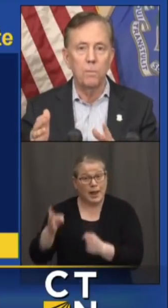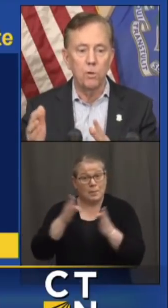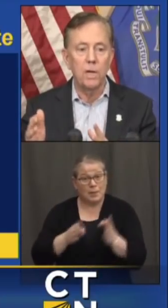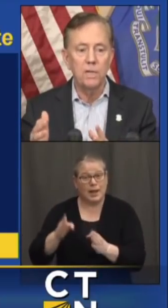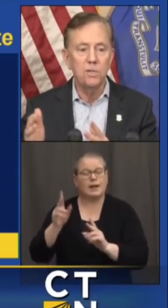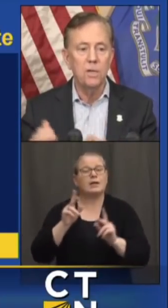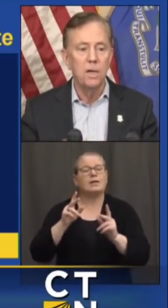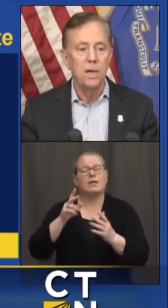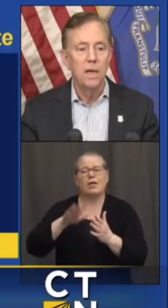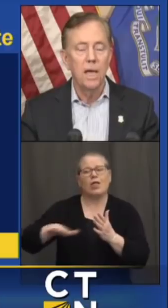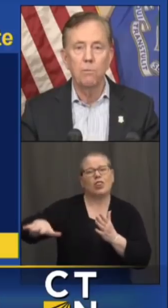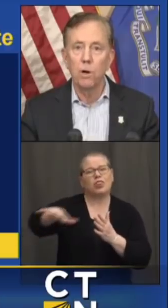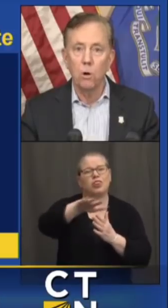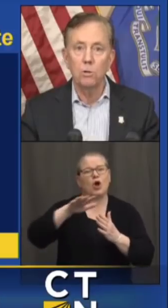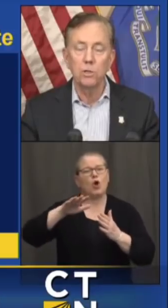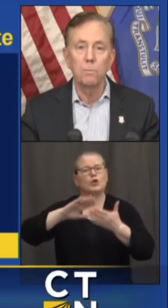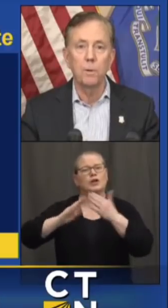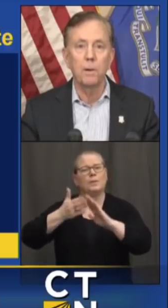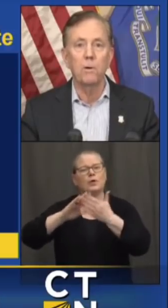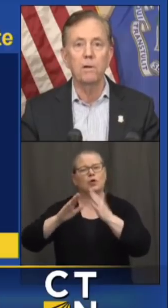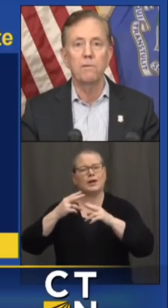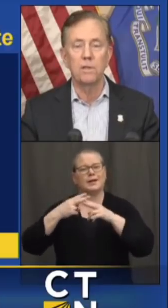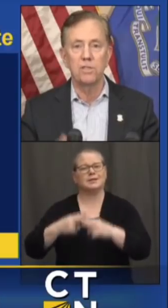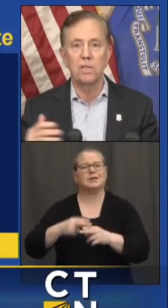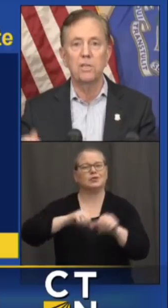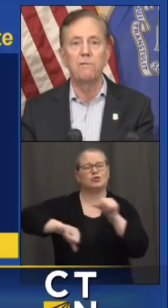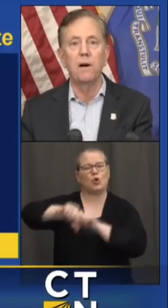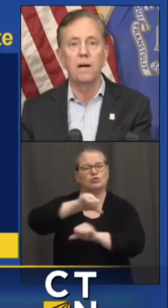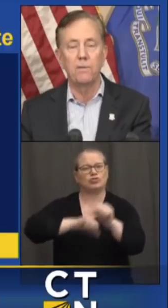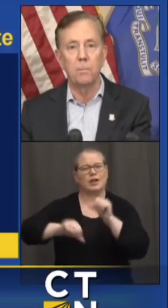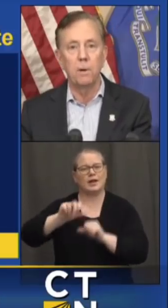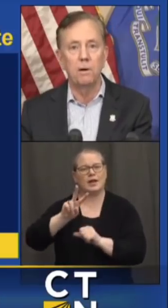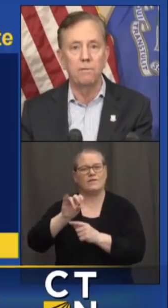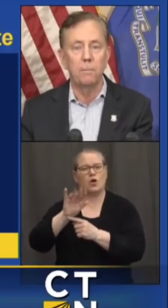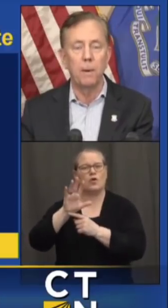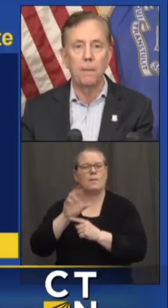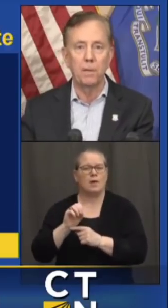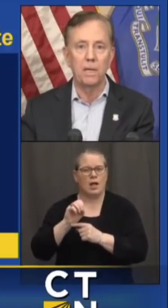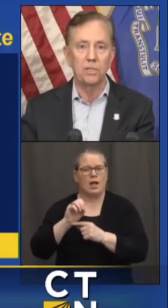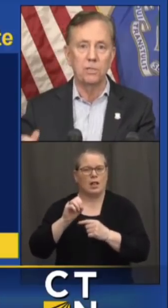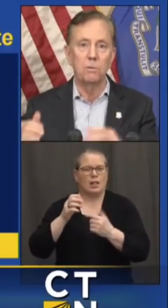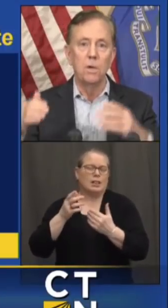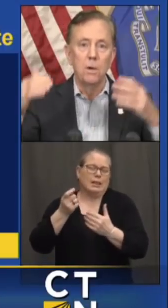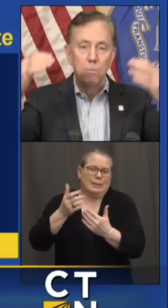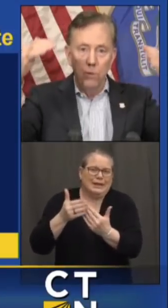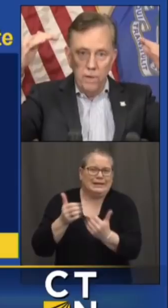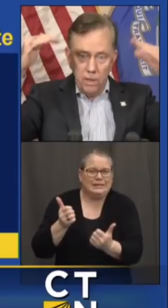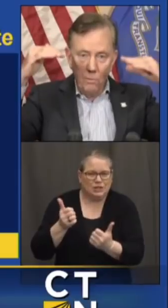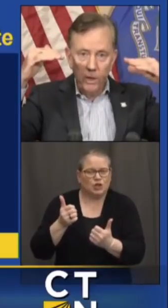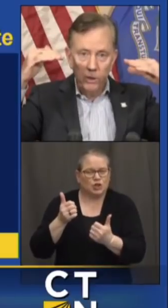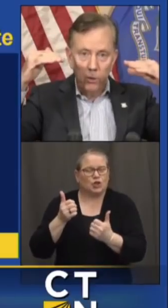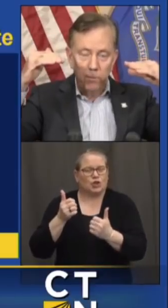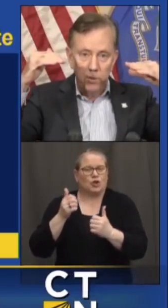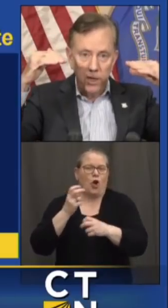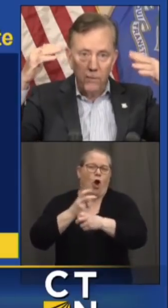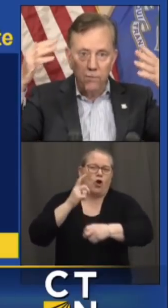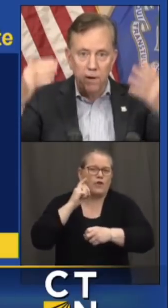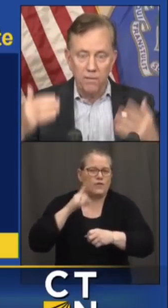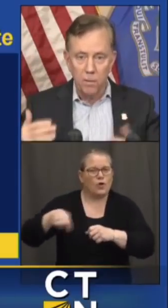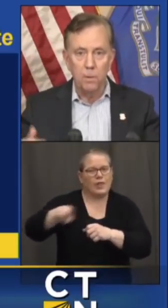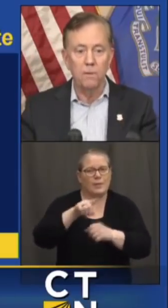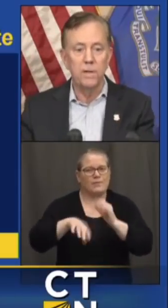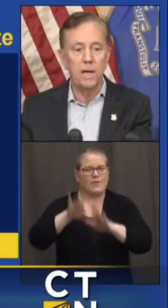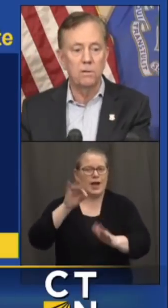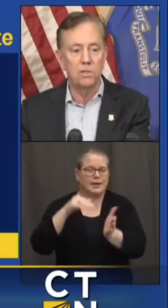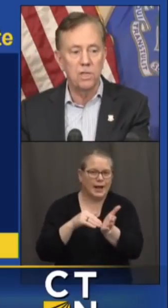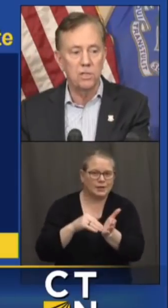vulnerable communities. And we're also preparing for the 65 and above population, moving the threshold from